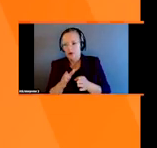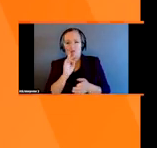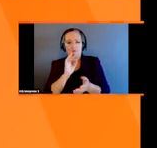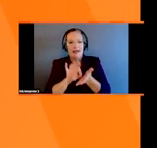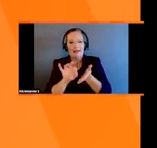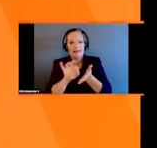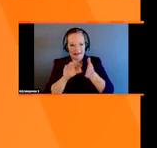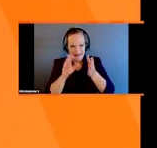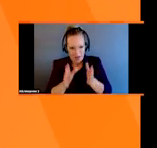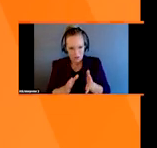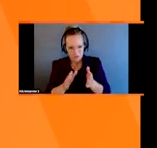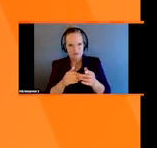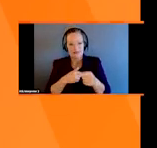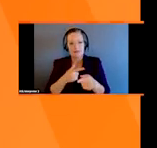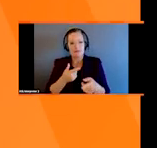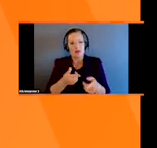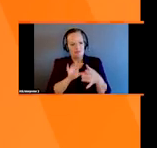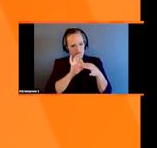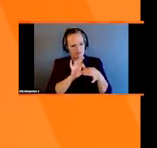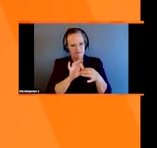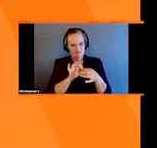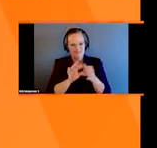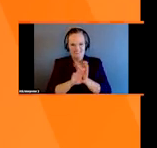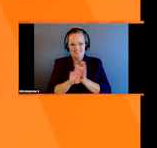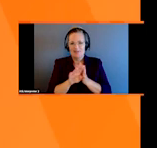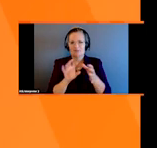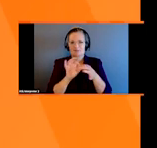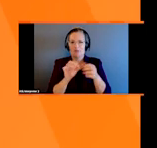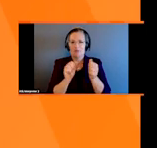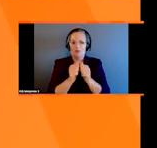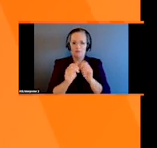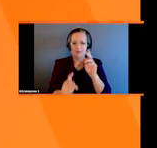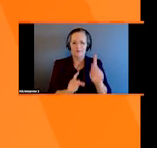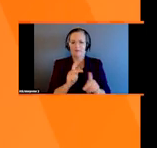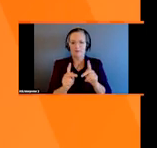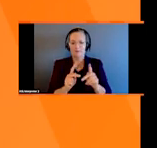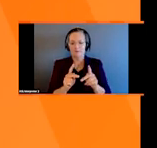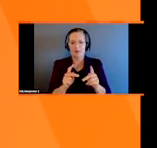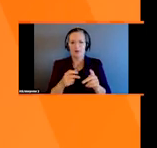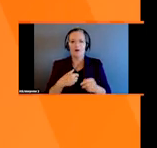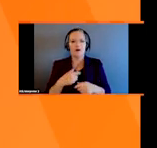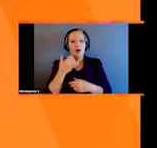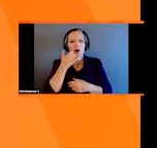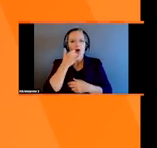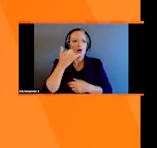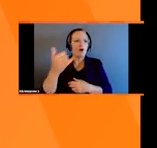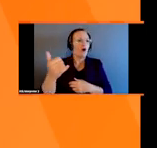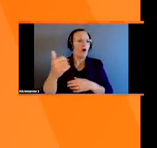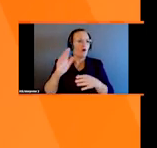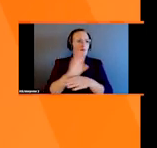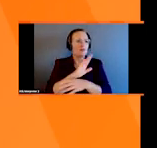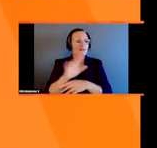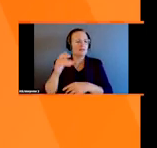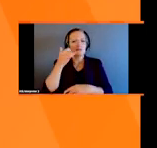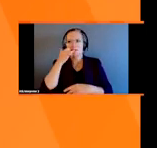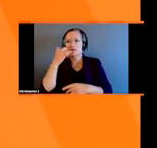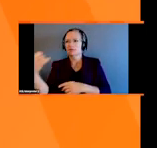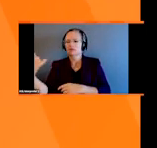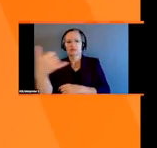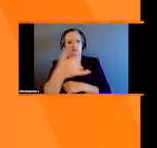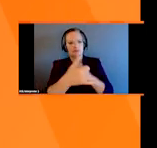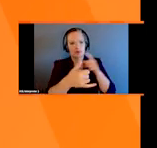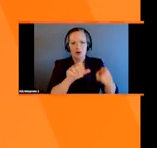is with the person that sits behind the desk there. That's who I need to talk to. I never want to call the business and get redirected to someone I've never talked to that doesn't know